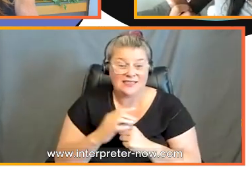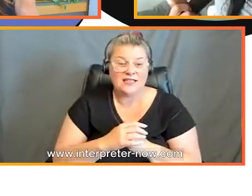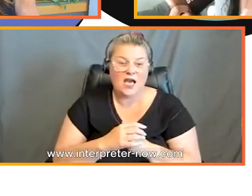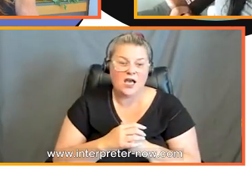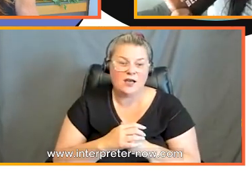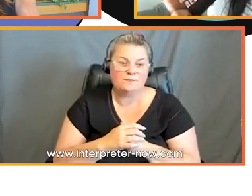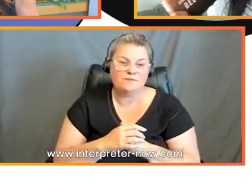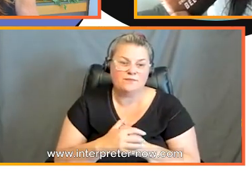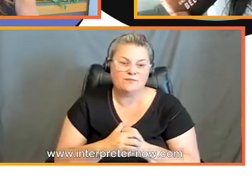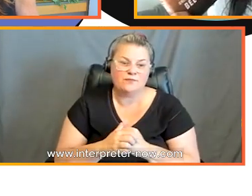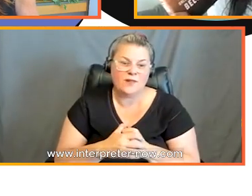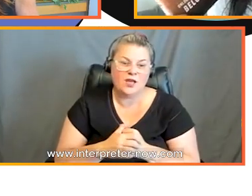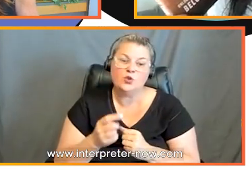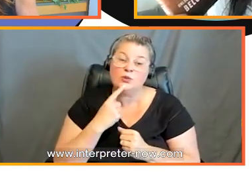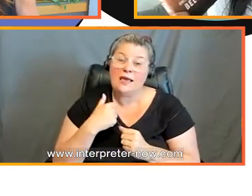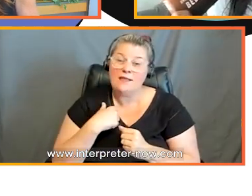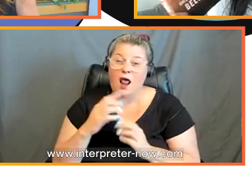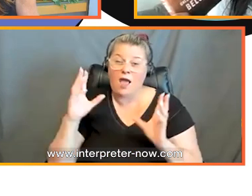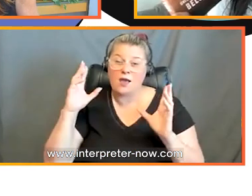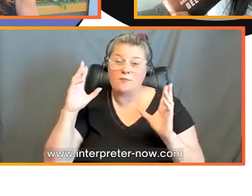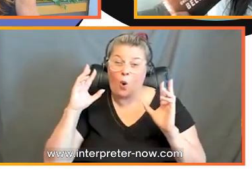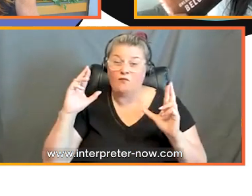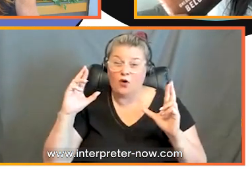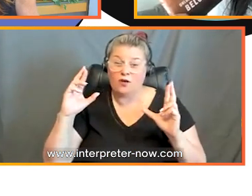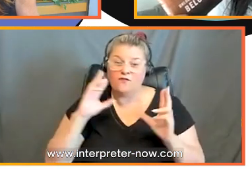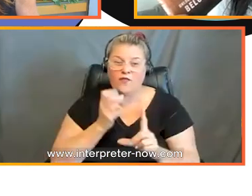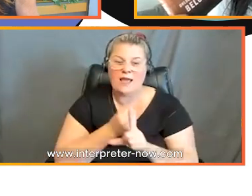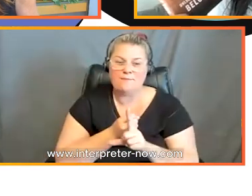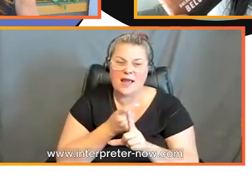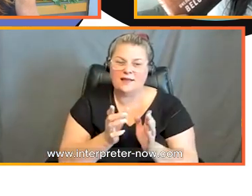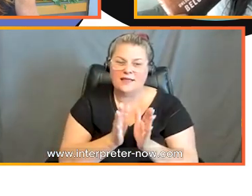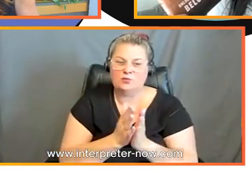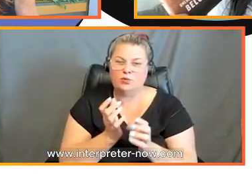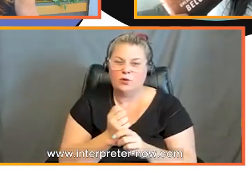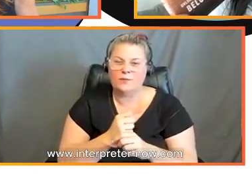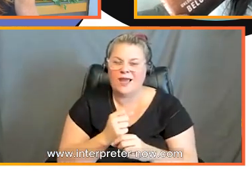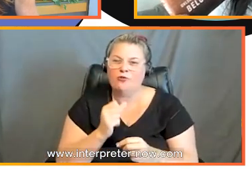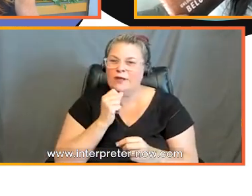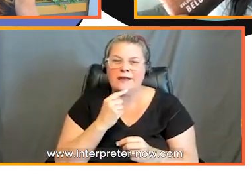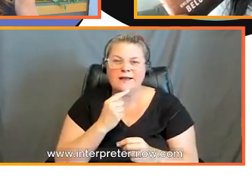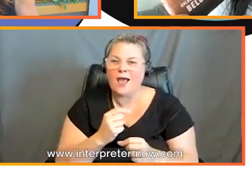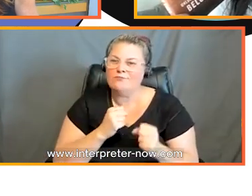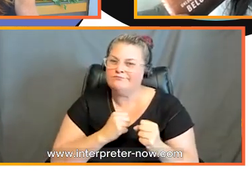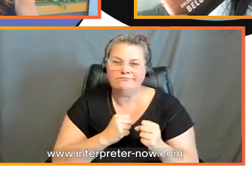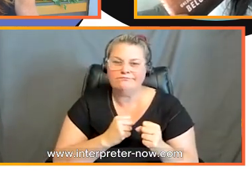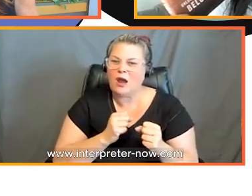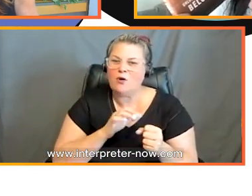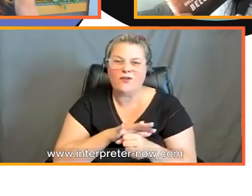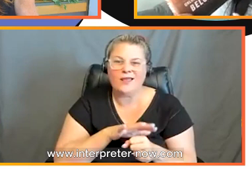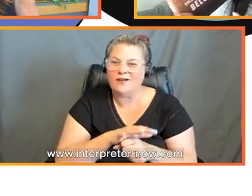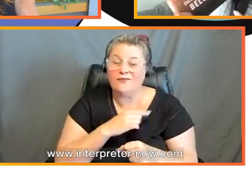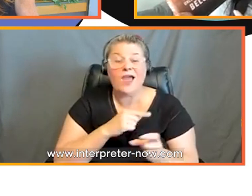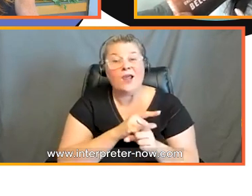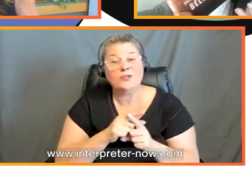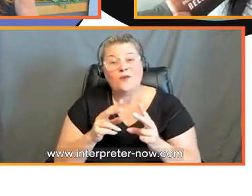To say that I am hopeful for the impact that this book can make, would be an understatement. And also, I just am so